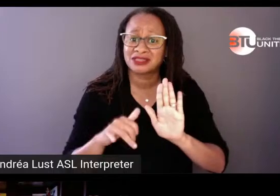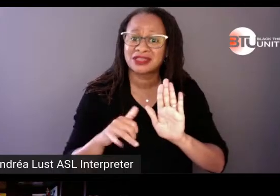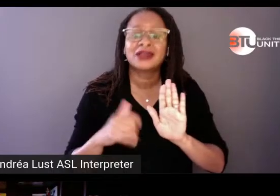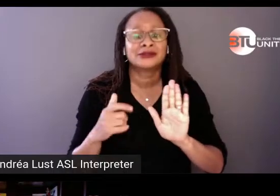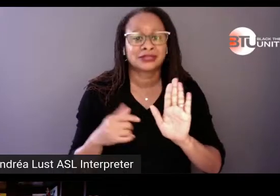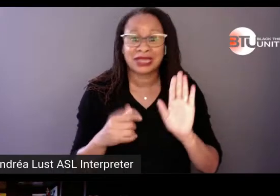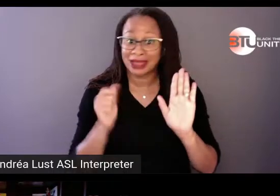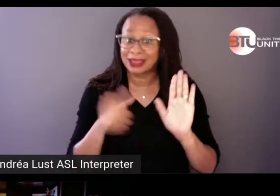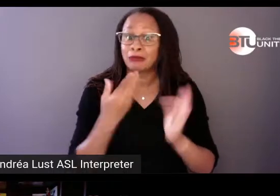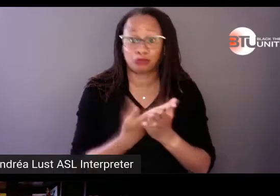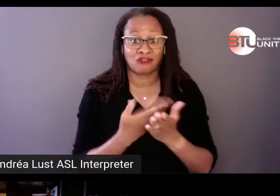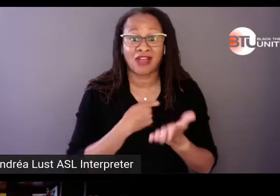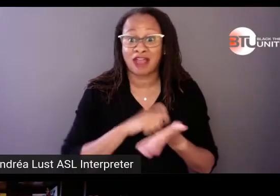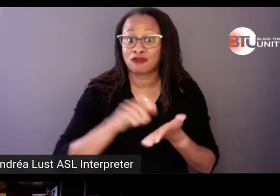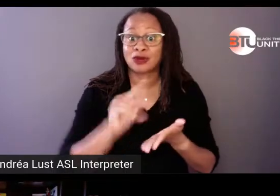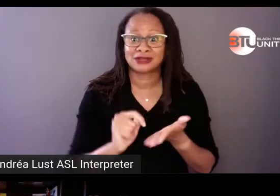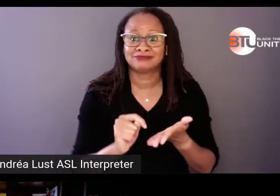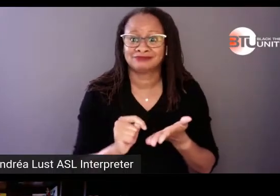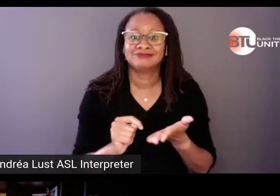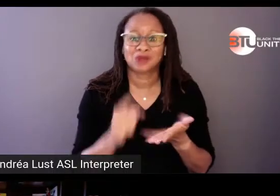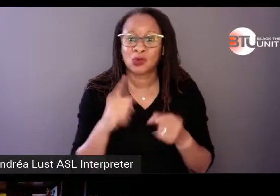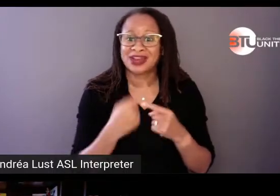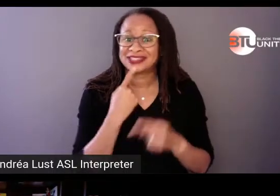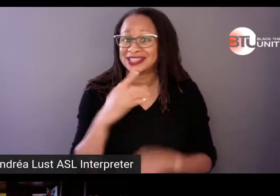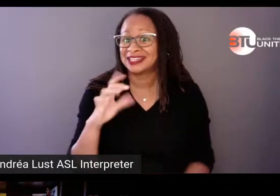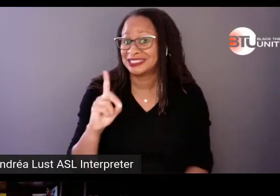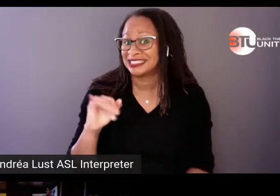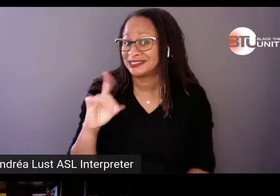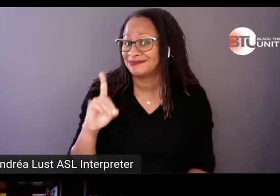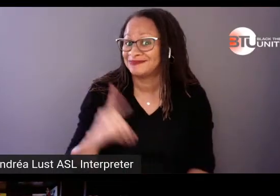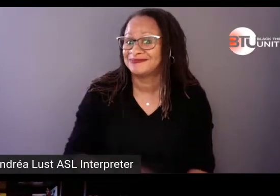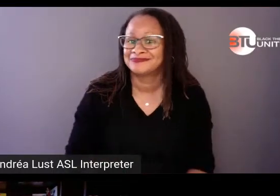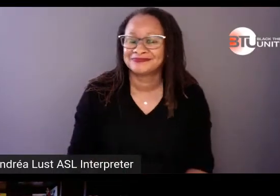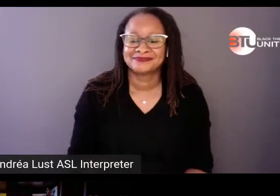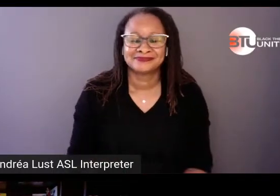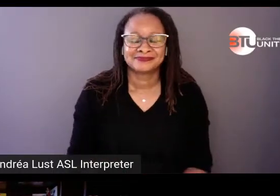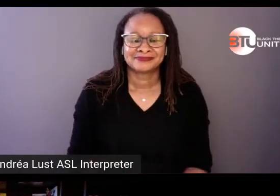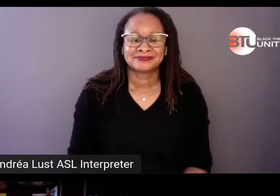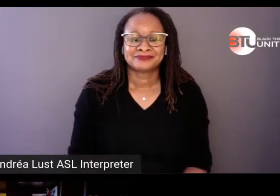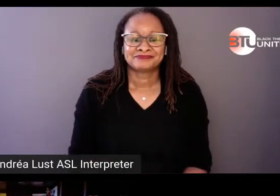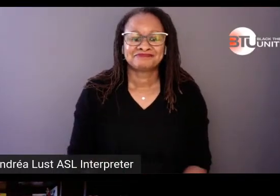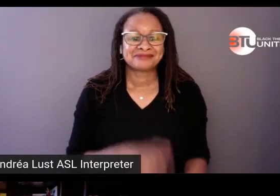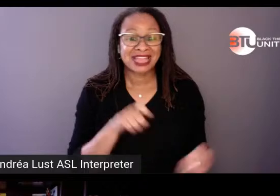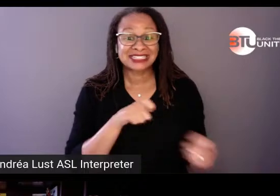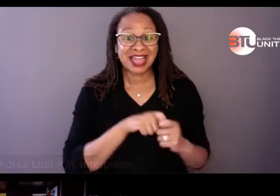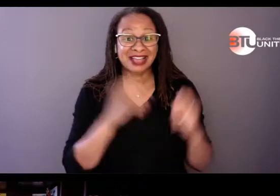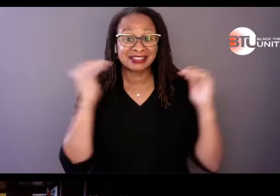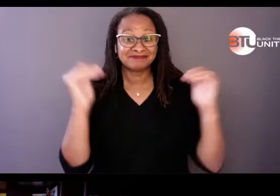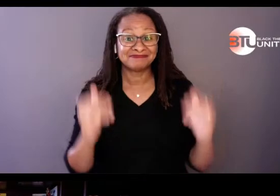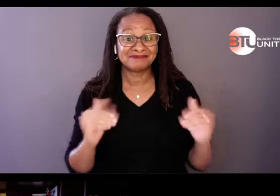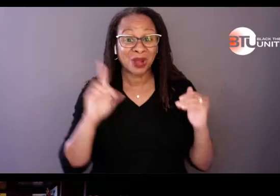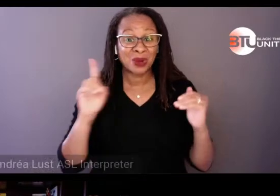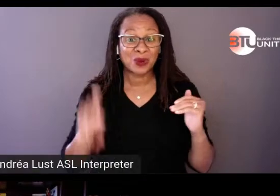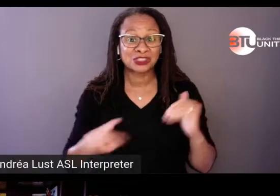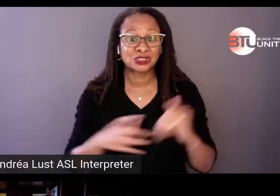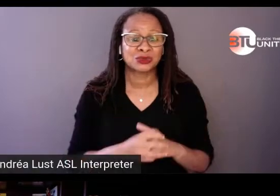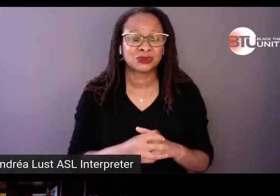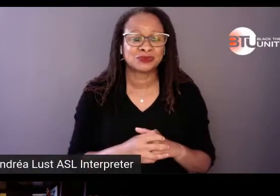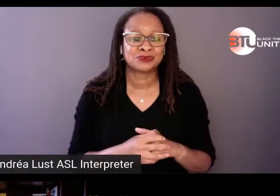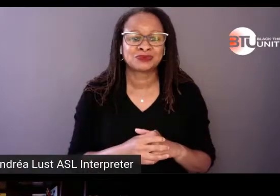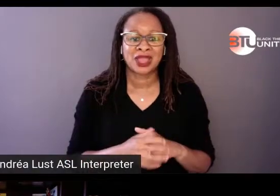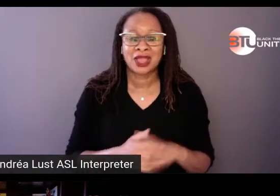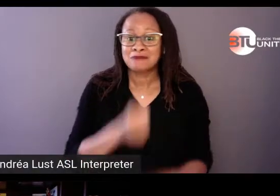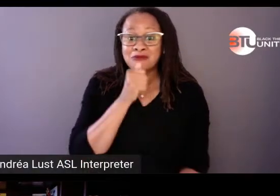can prove I wrote it when I said I did. Exactly. Okay. Another question. It's regarding